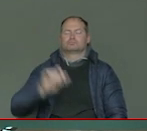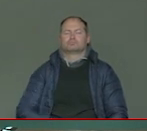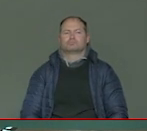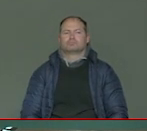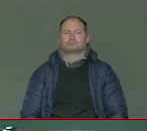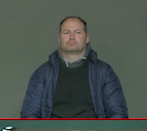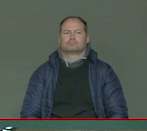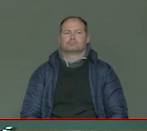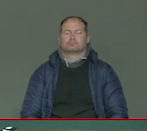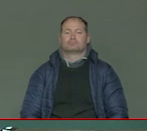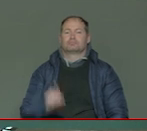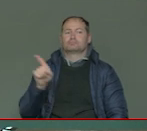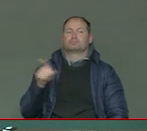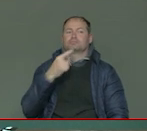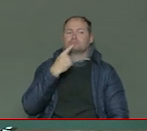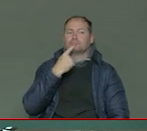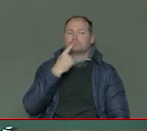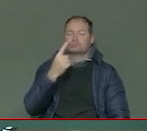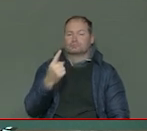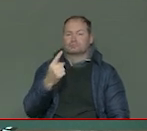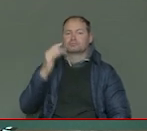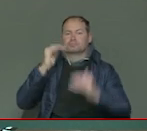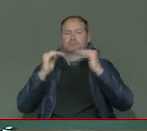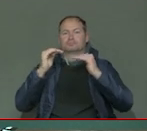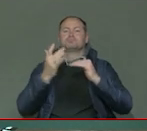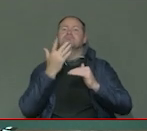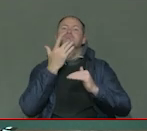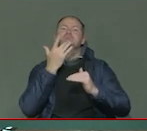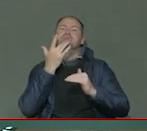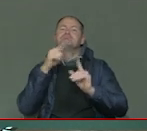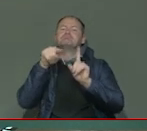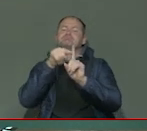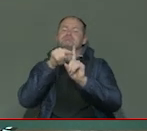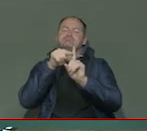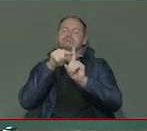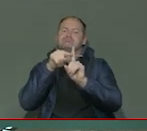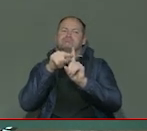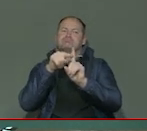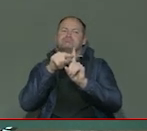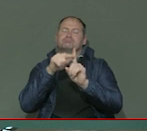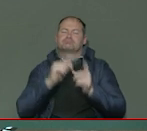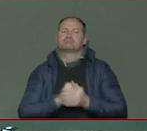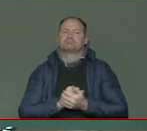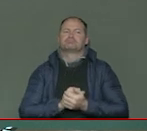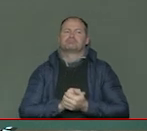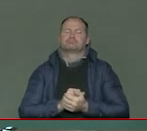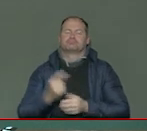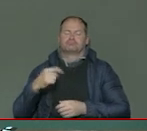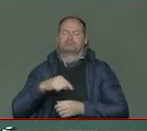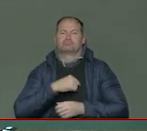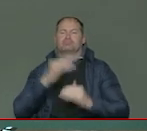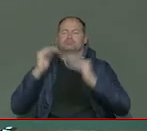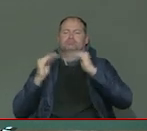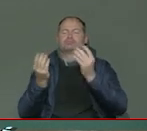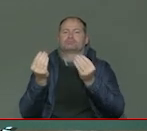And luckily they said it's a favorable balance, so it's a credit balance. So that one will be our balancing figure.